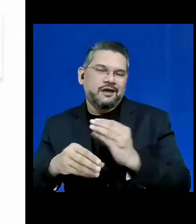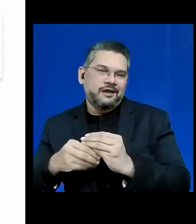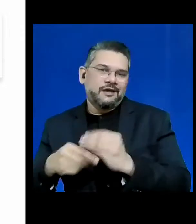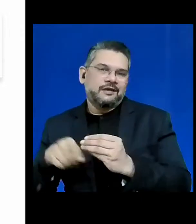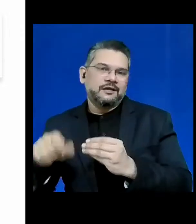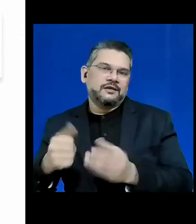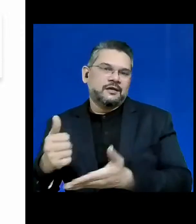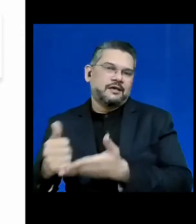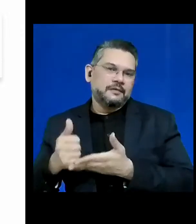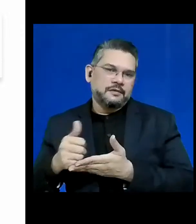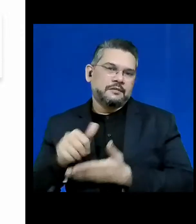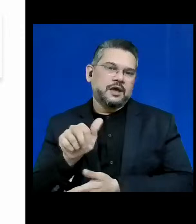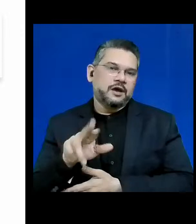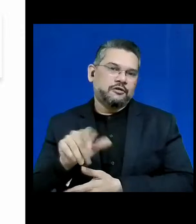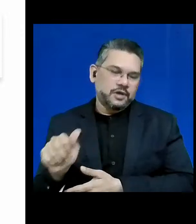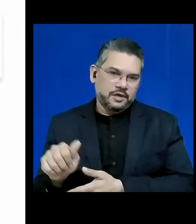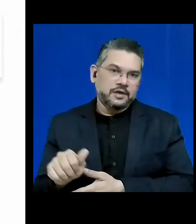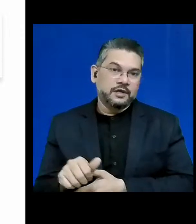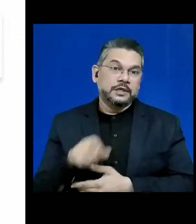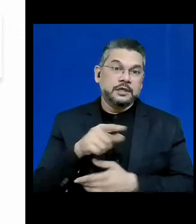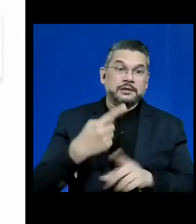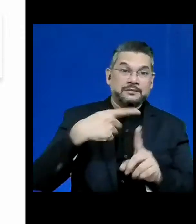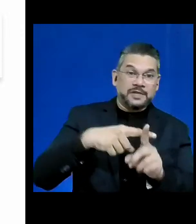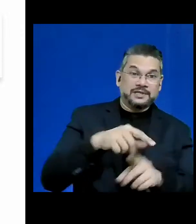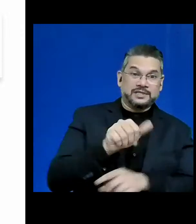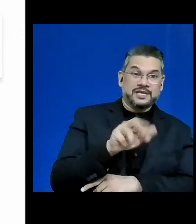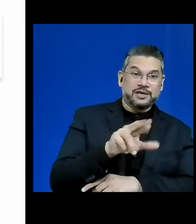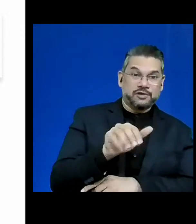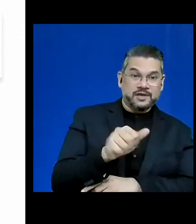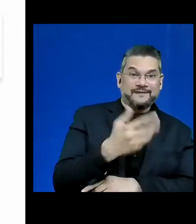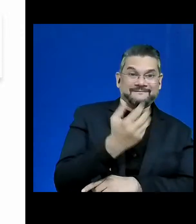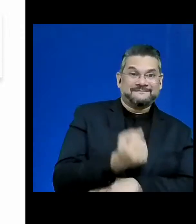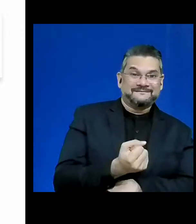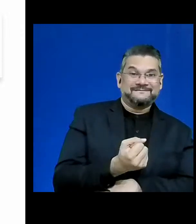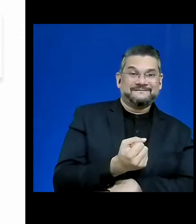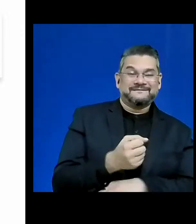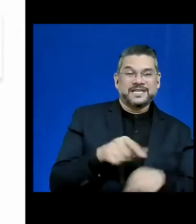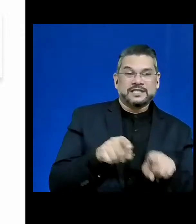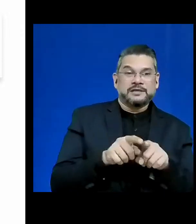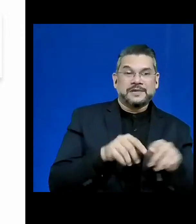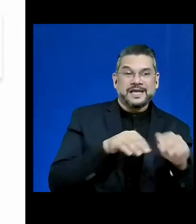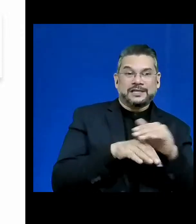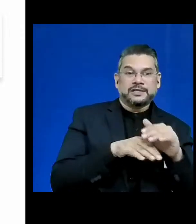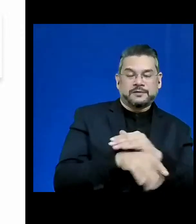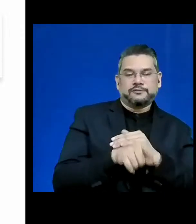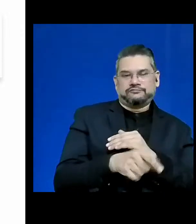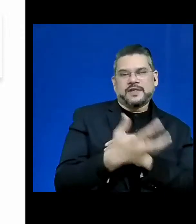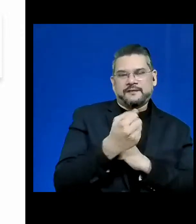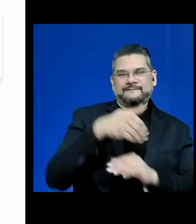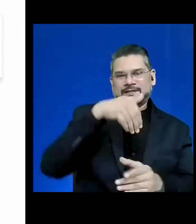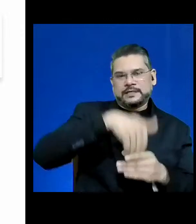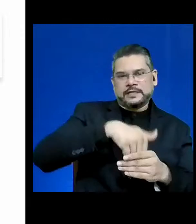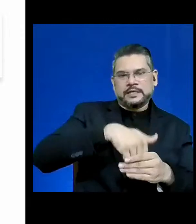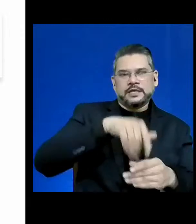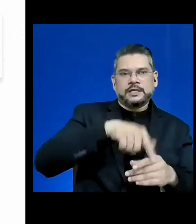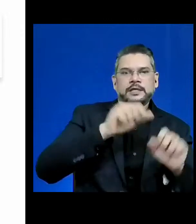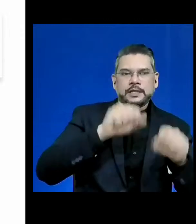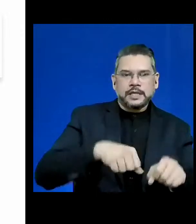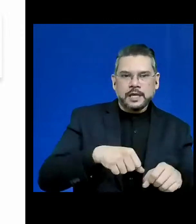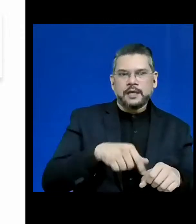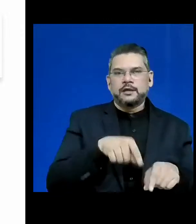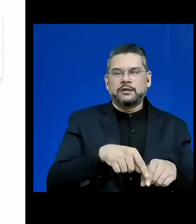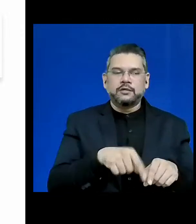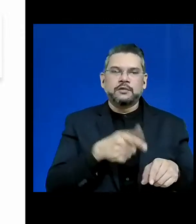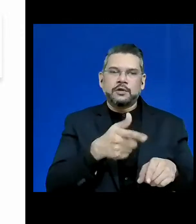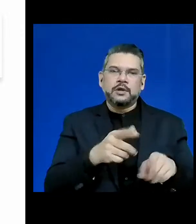users. Plus ARIA, you have an accessibility tree. It allows you to kind of perform surgery on